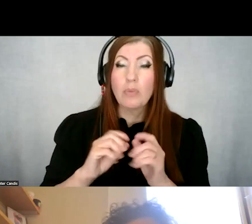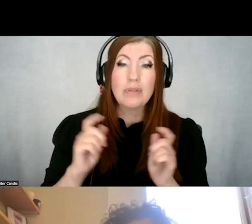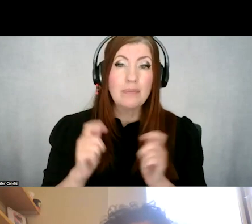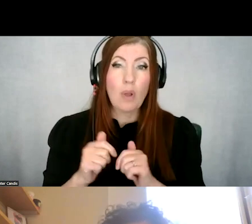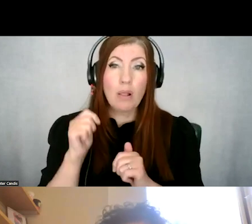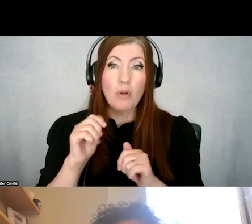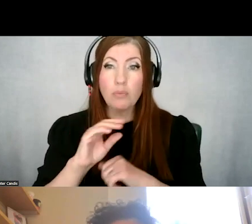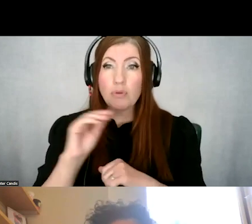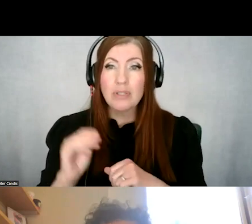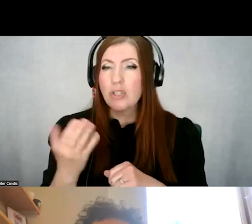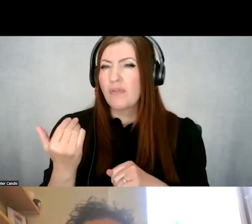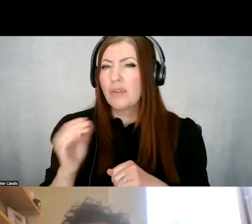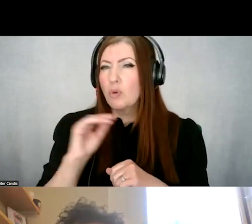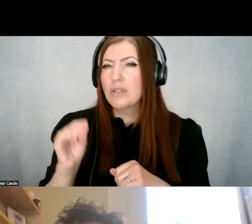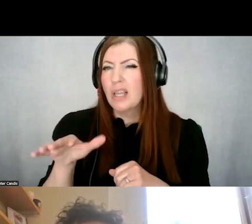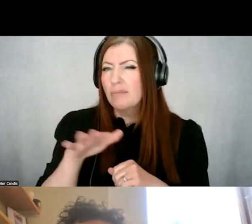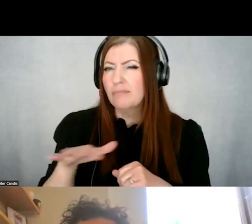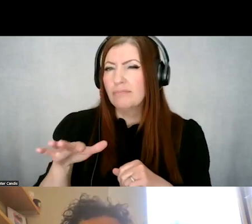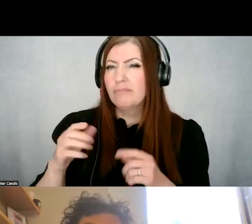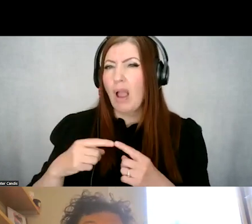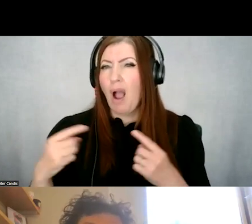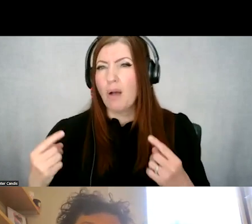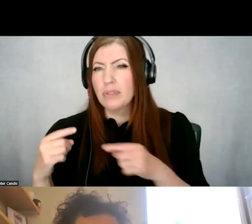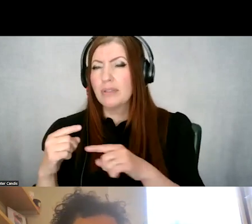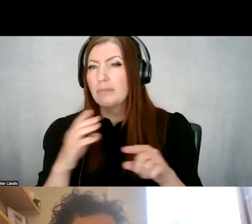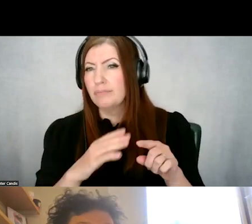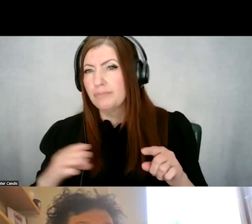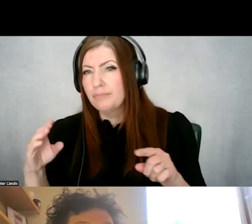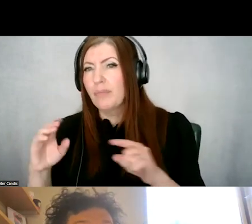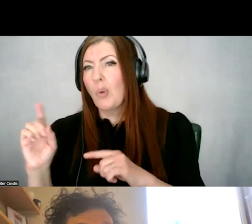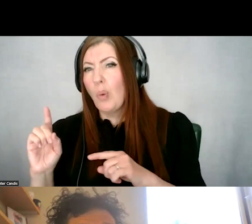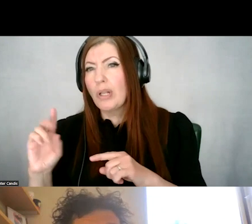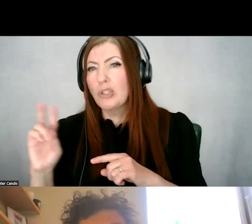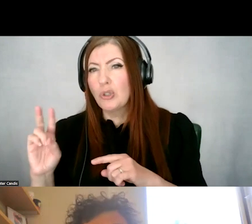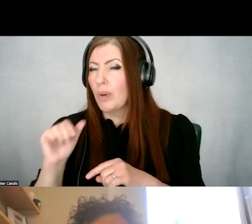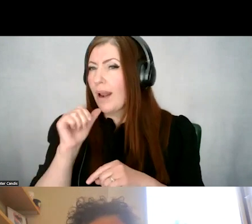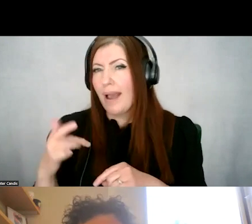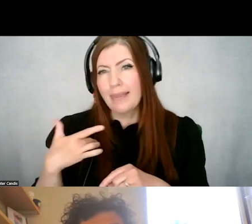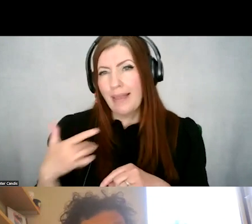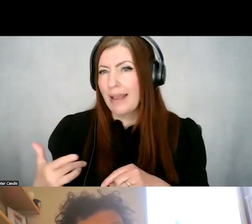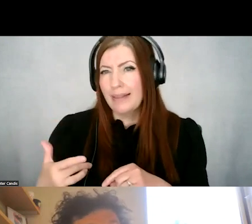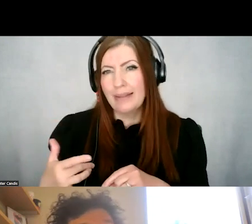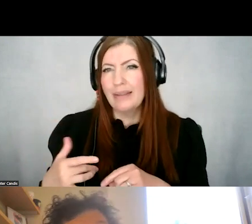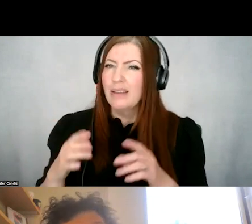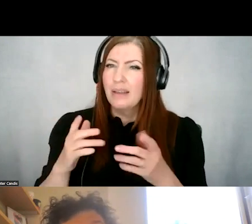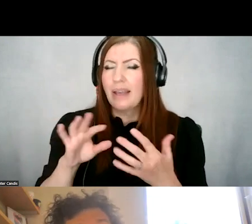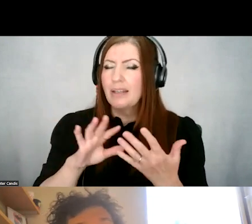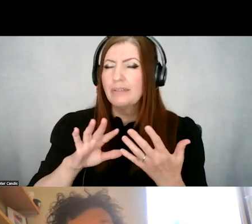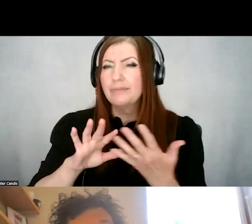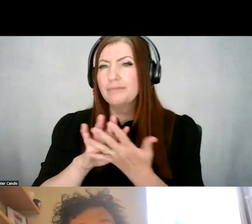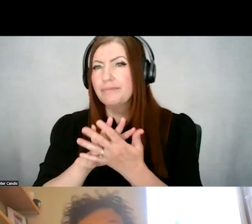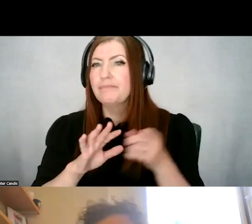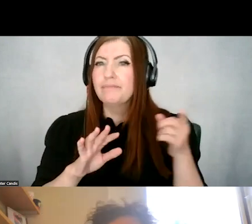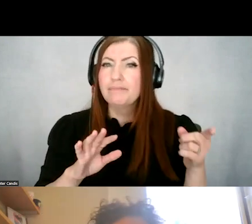percentage, only about 15%, were on the other end of that scale. So 1 or 2 being very unlikely. So it's good, it skews towards being